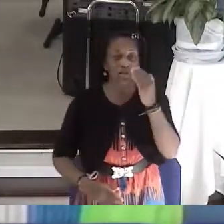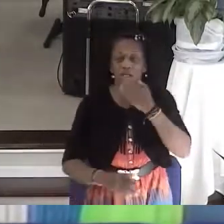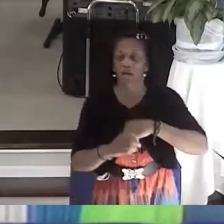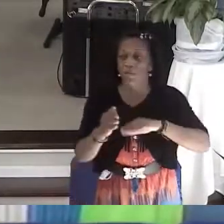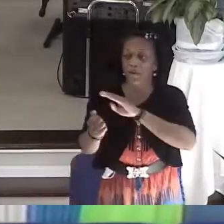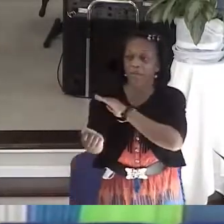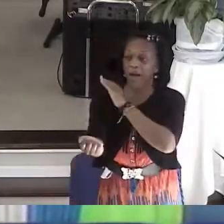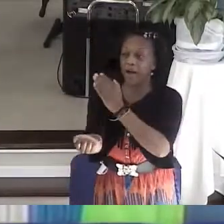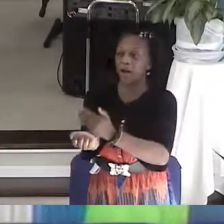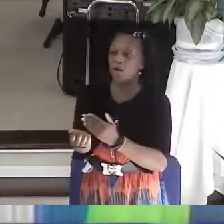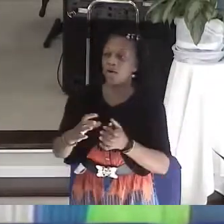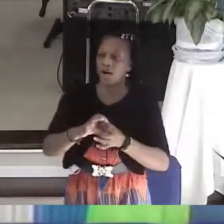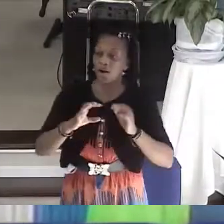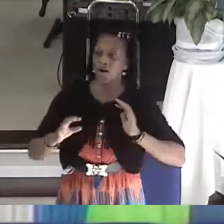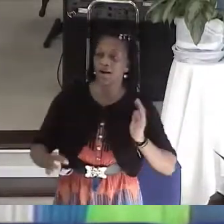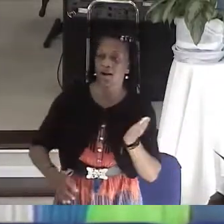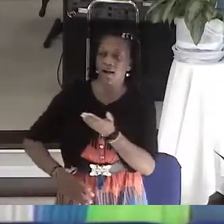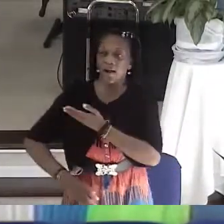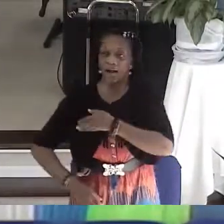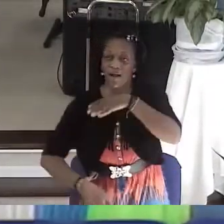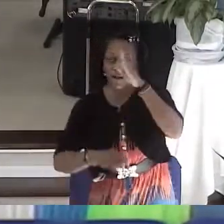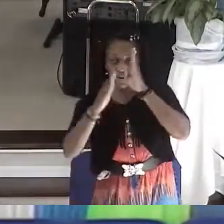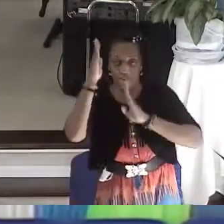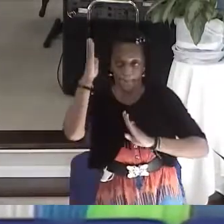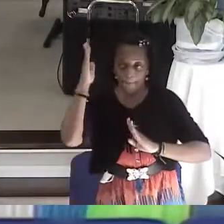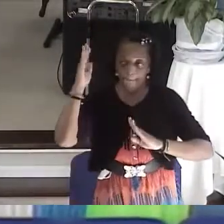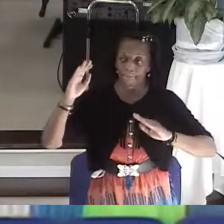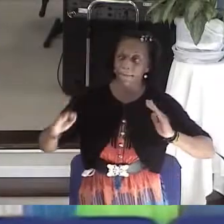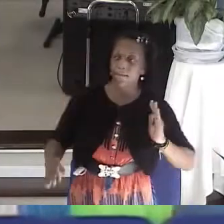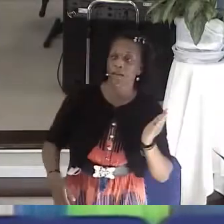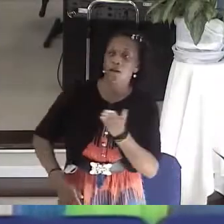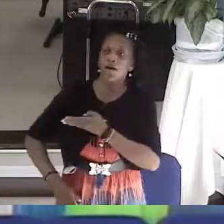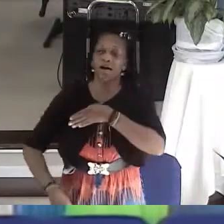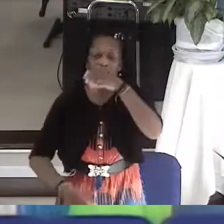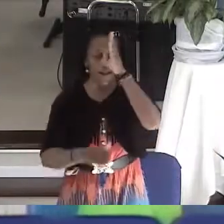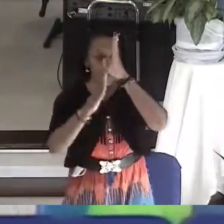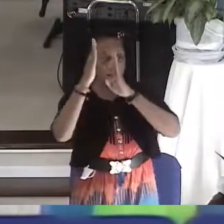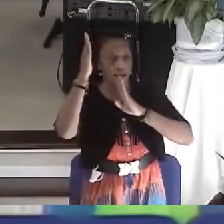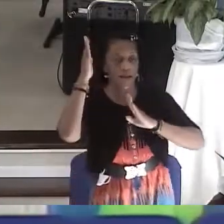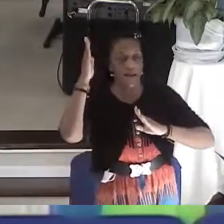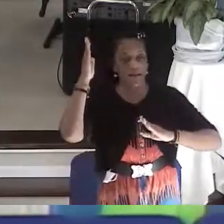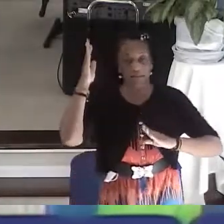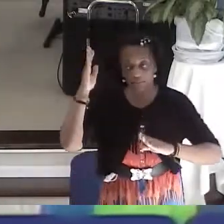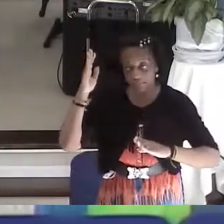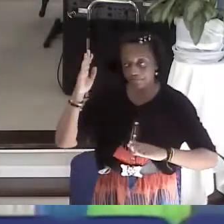awesome in power. Our God.